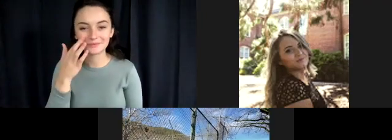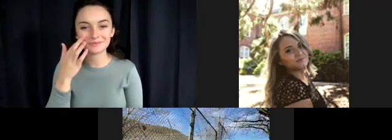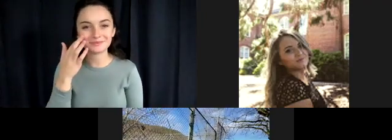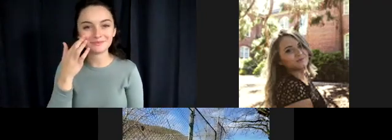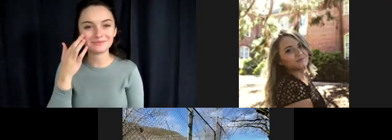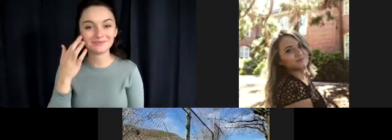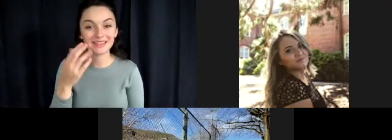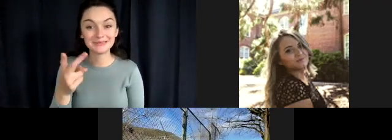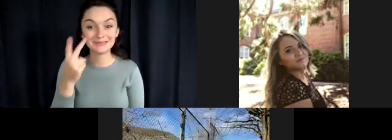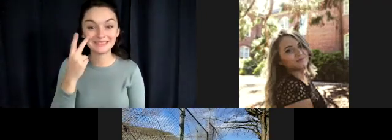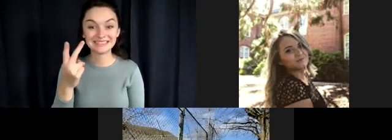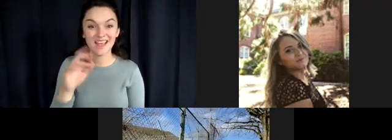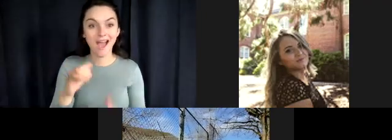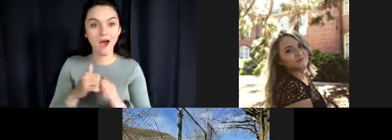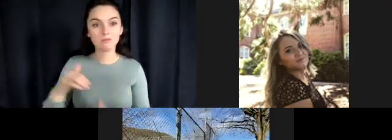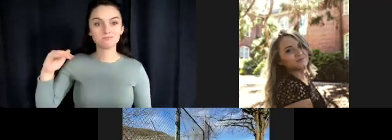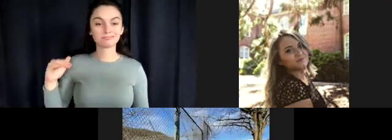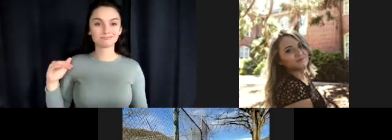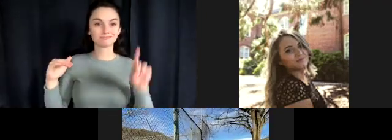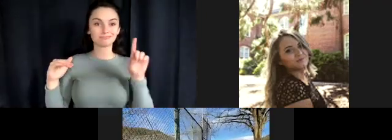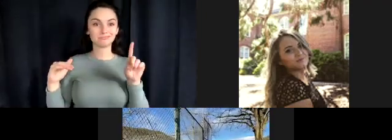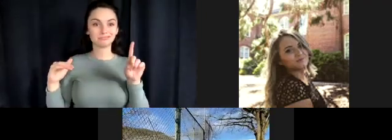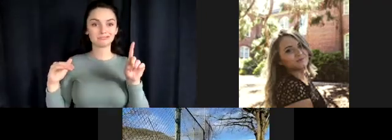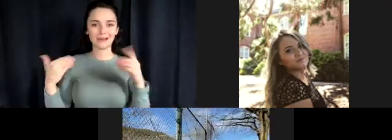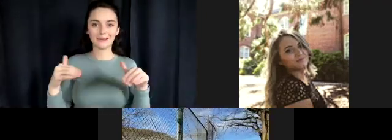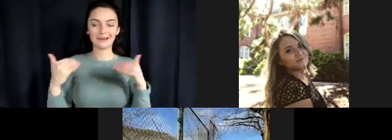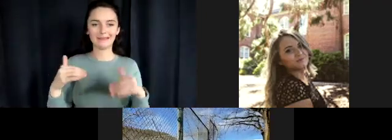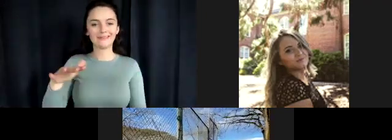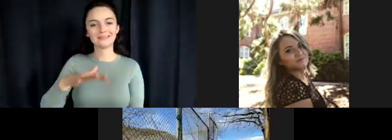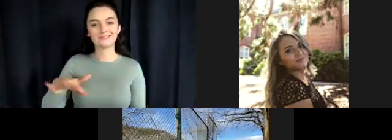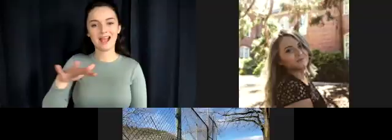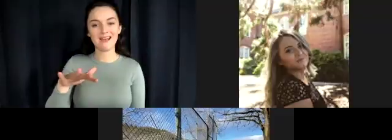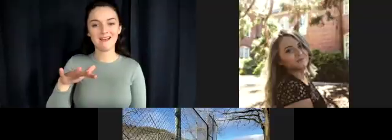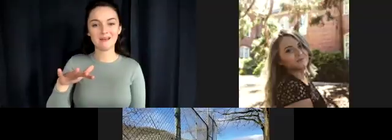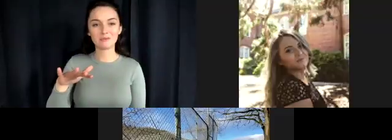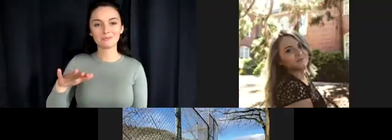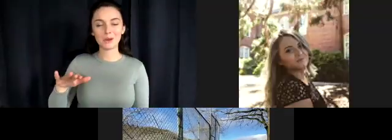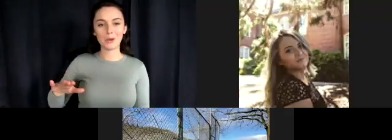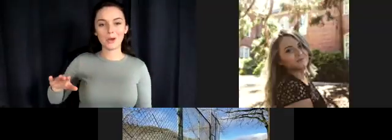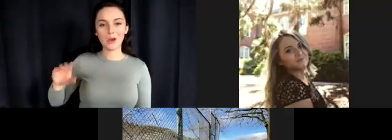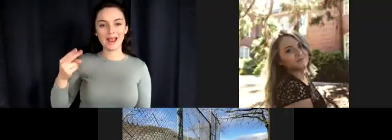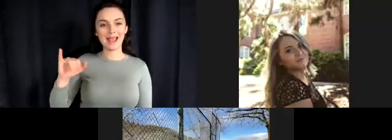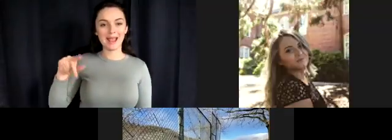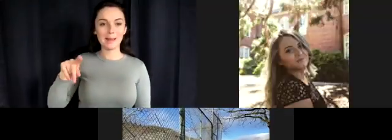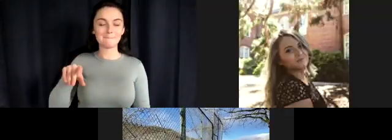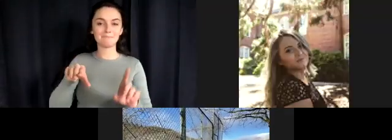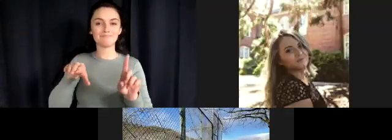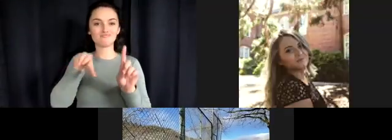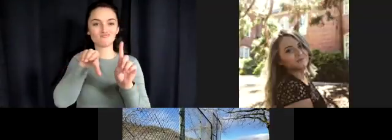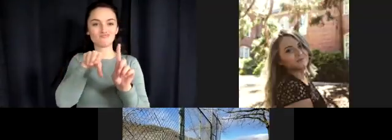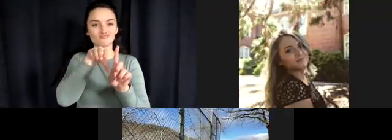to him, how tall he is. He's about up to her hip. And the boys weigh